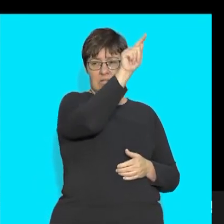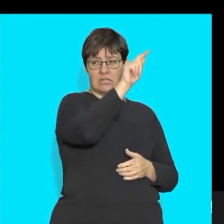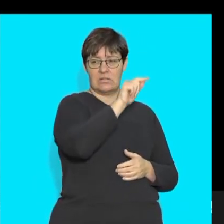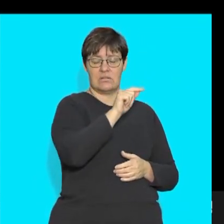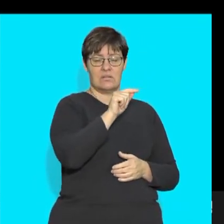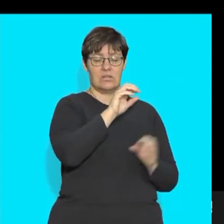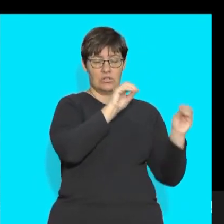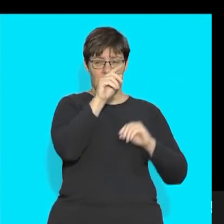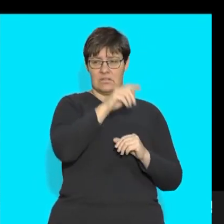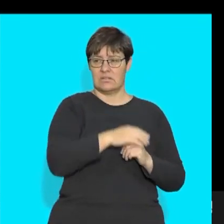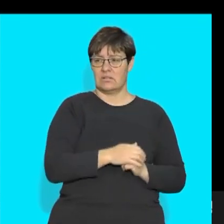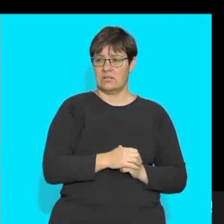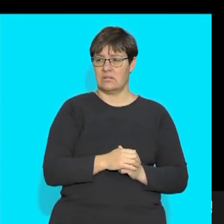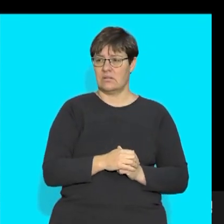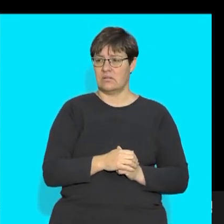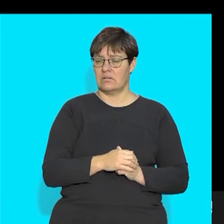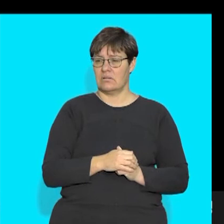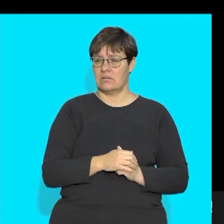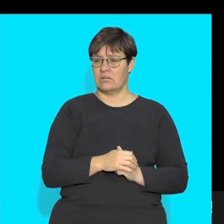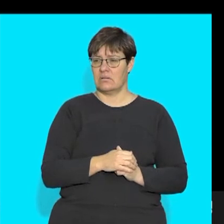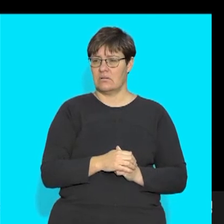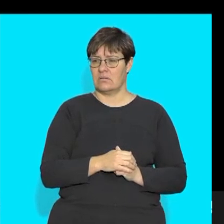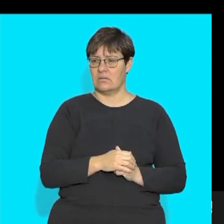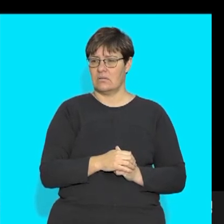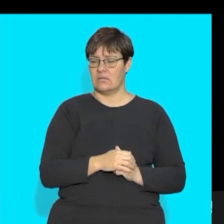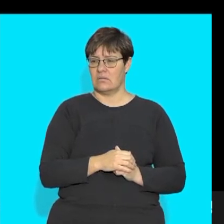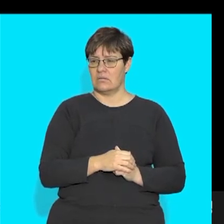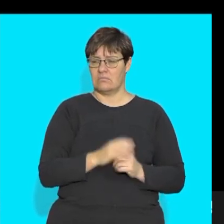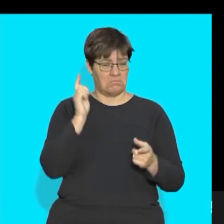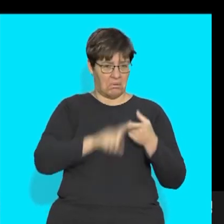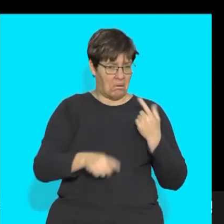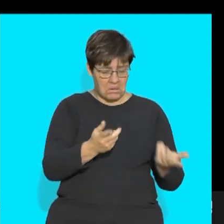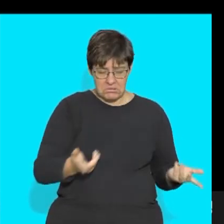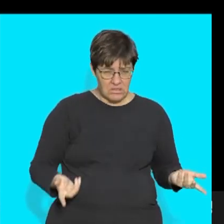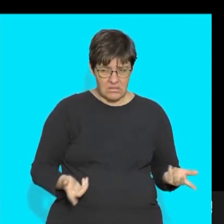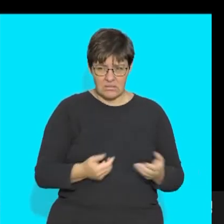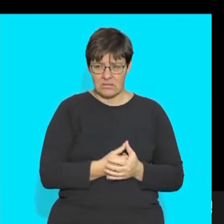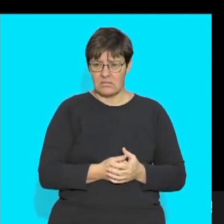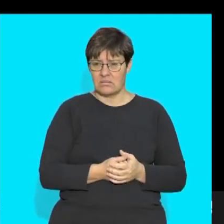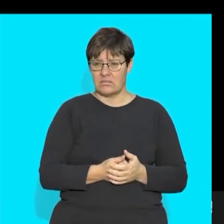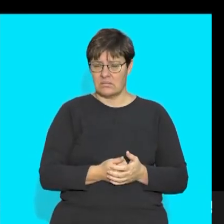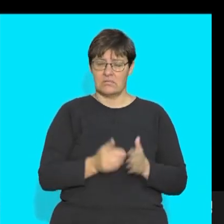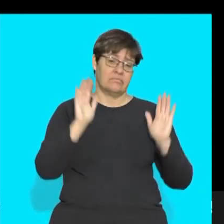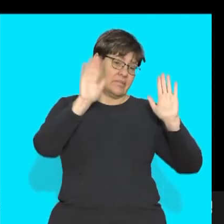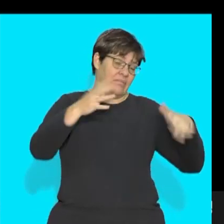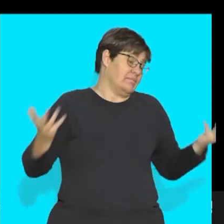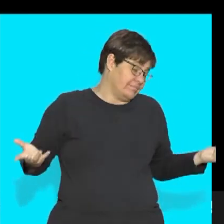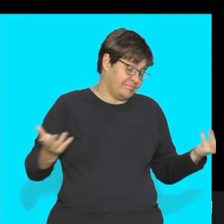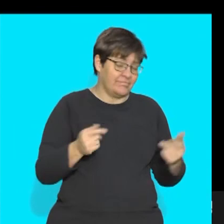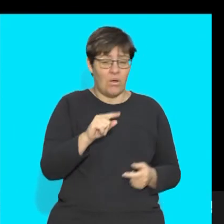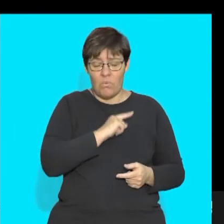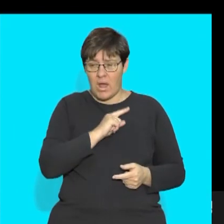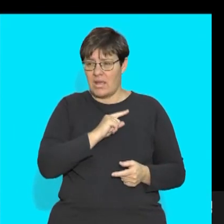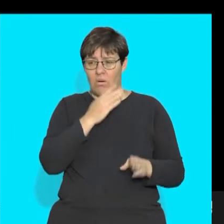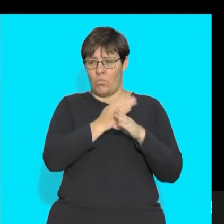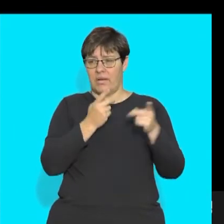So it's shift or not. This calculator can't. We'll just leave it as it